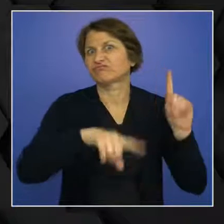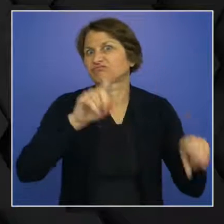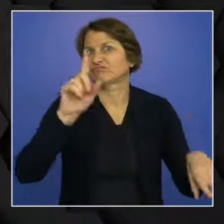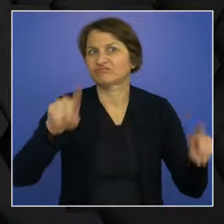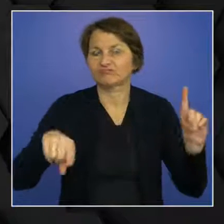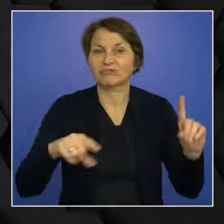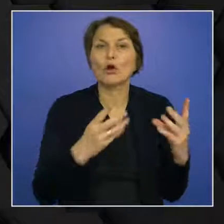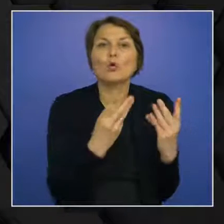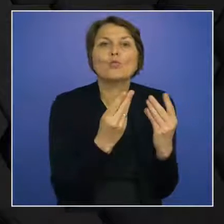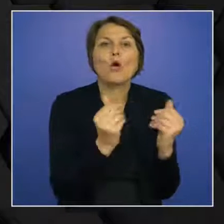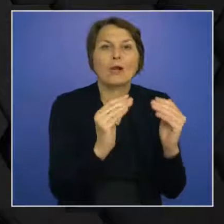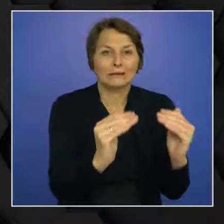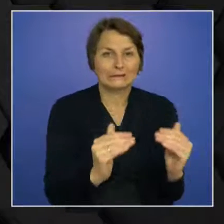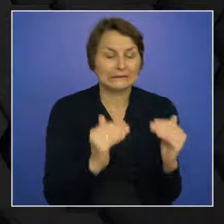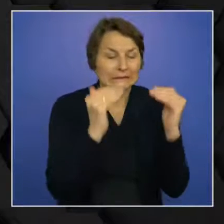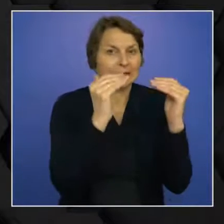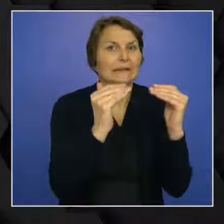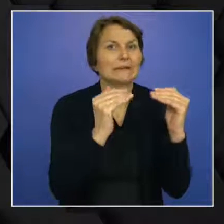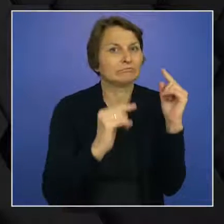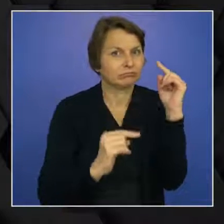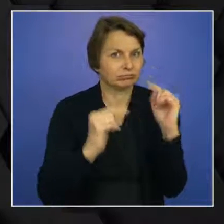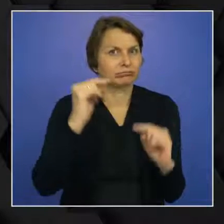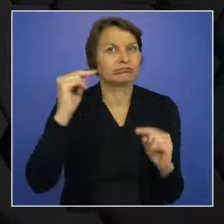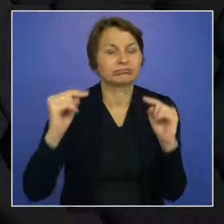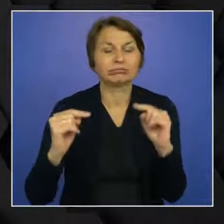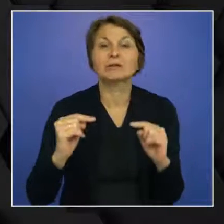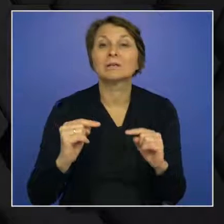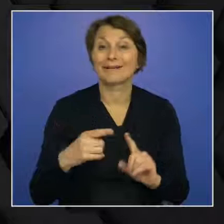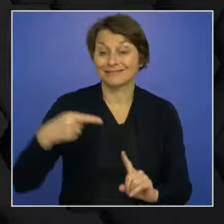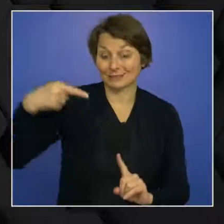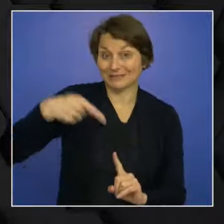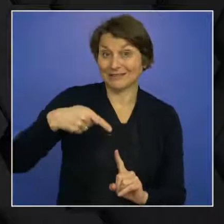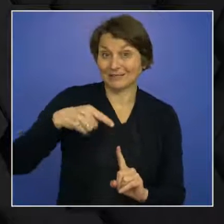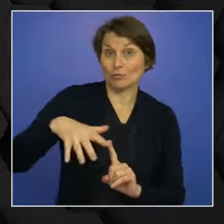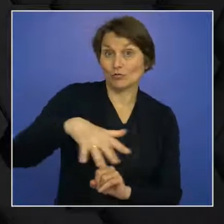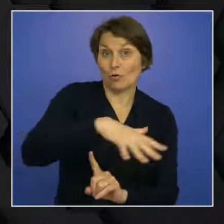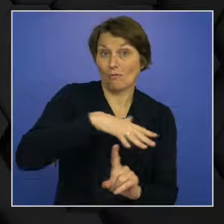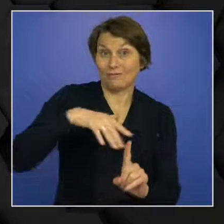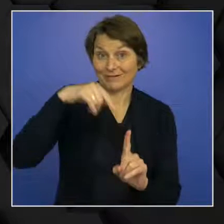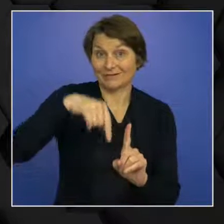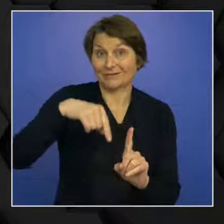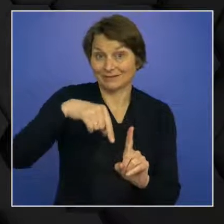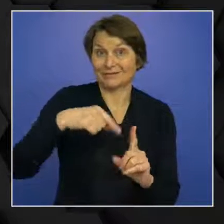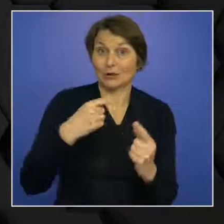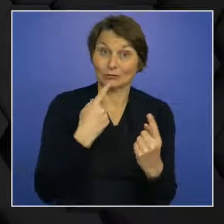quality. And especially for our context,